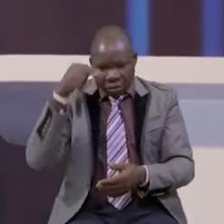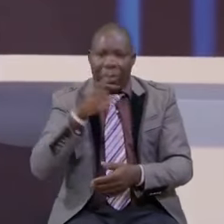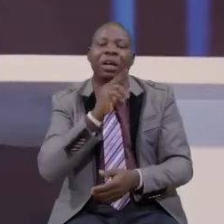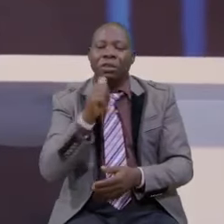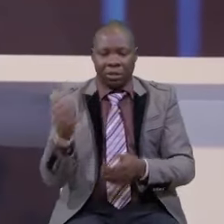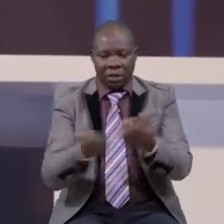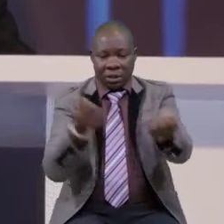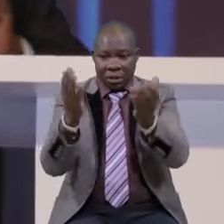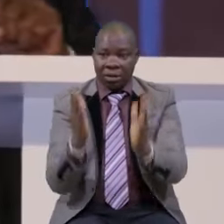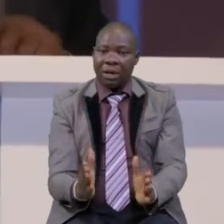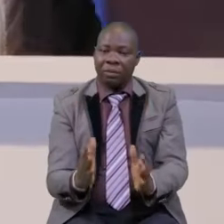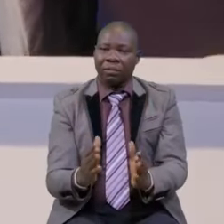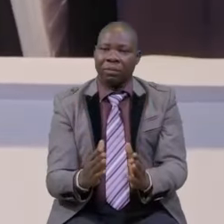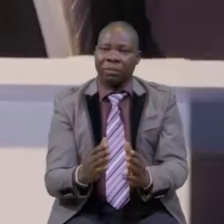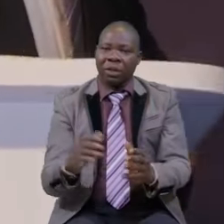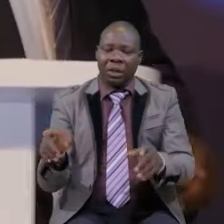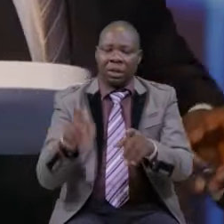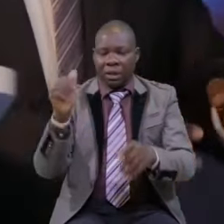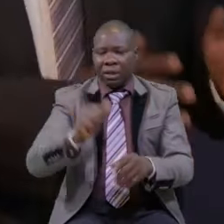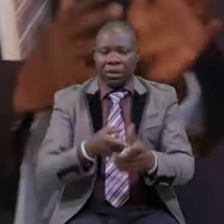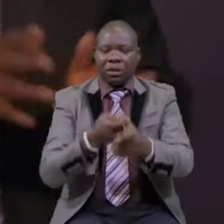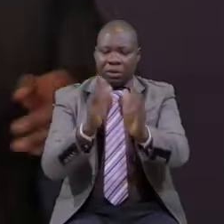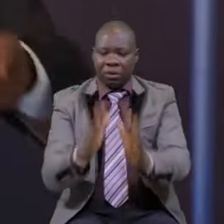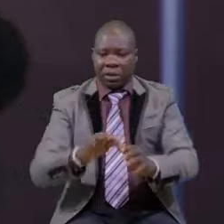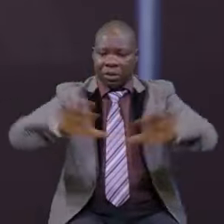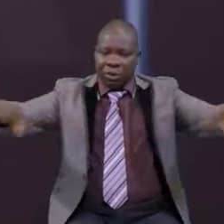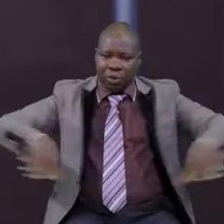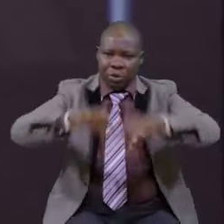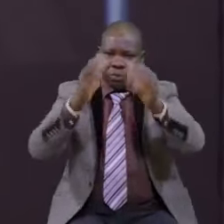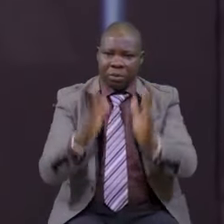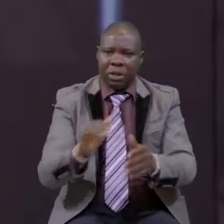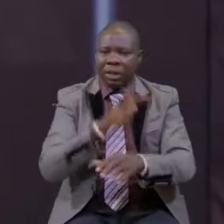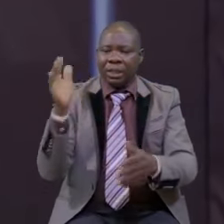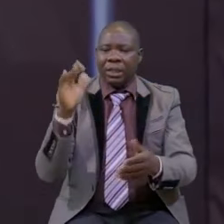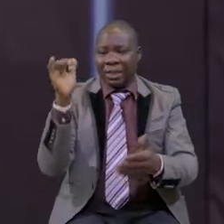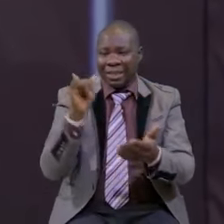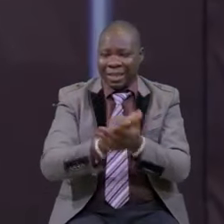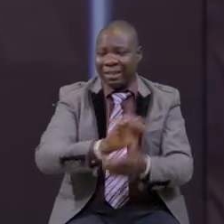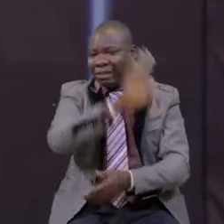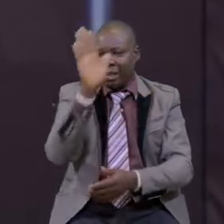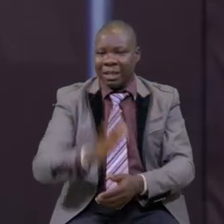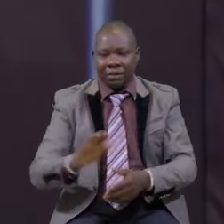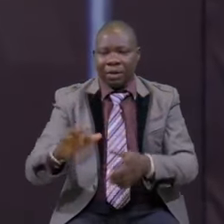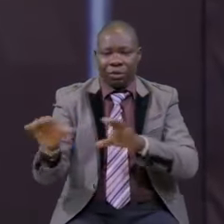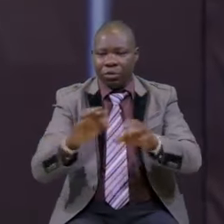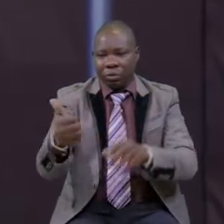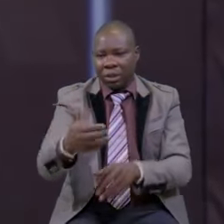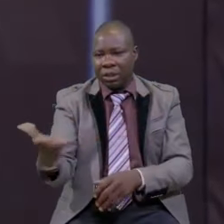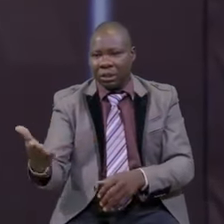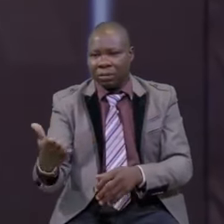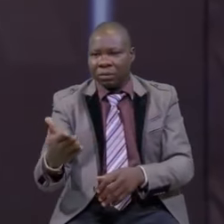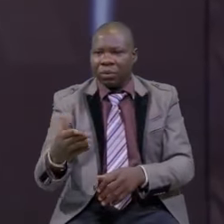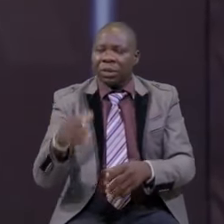never swims, a runner that never runs. A minister must minister, and you must have what